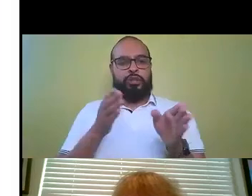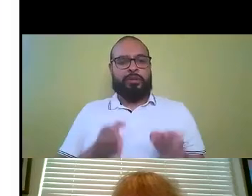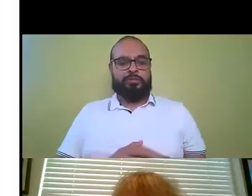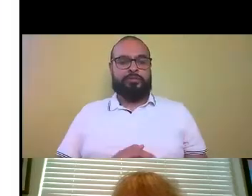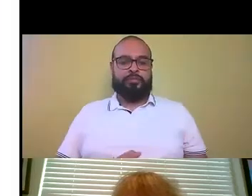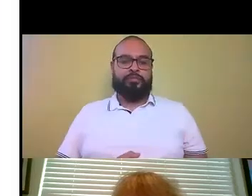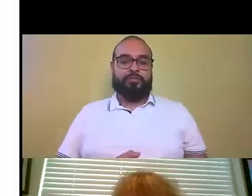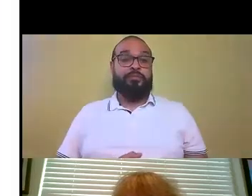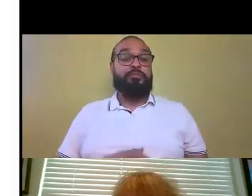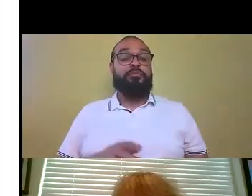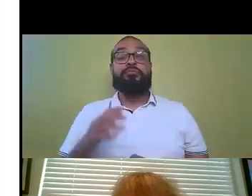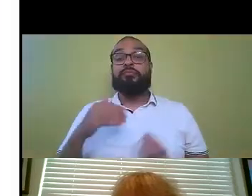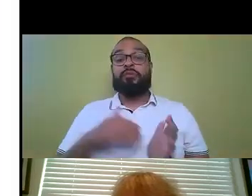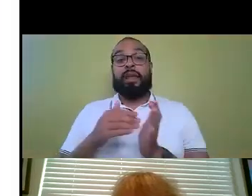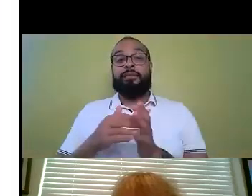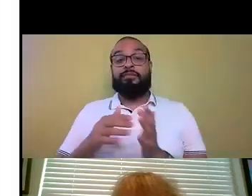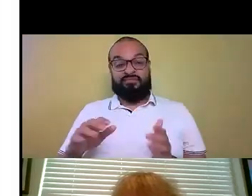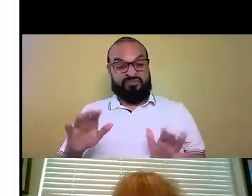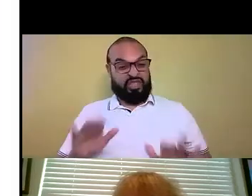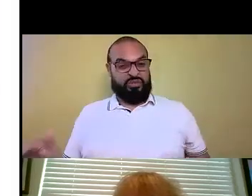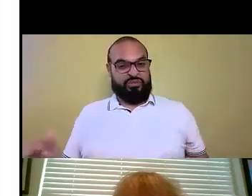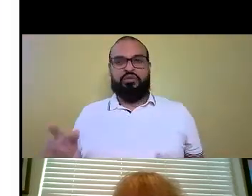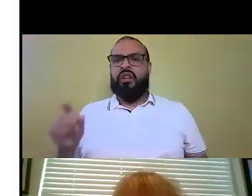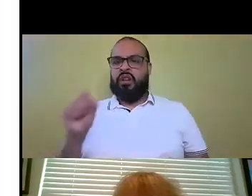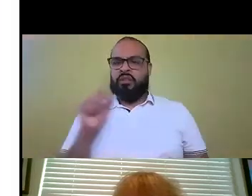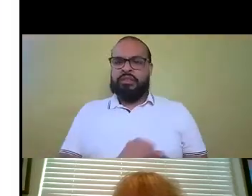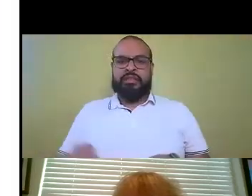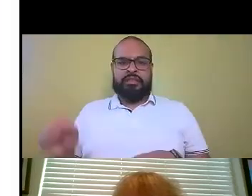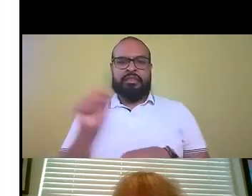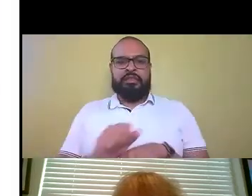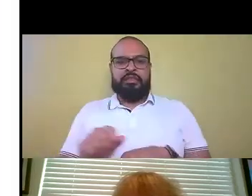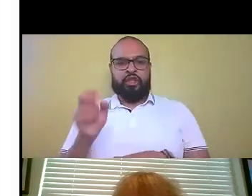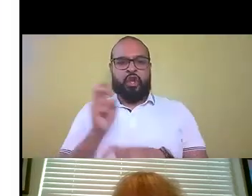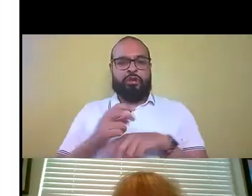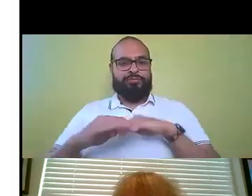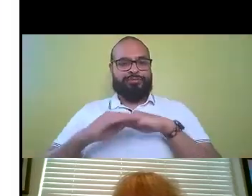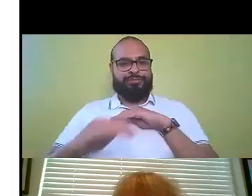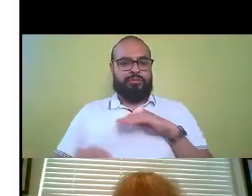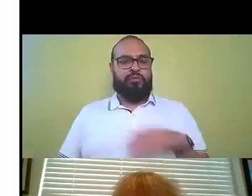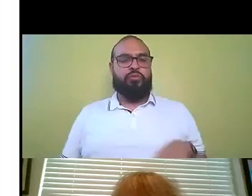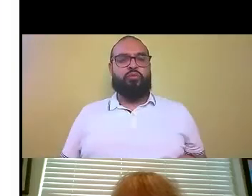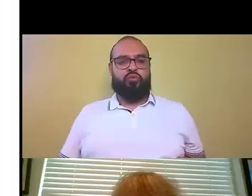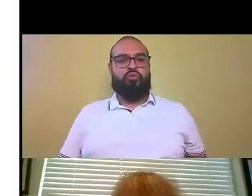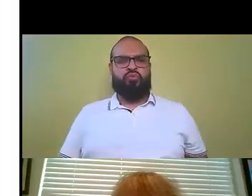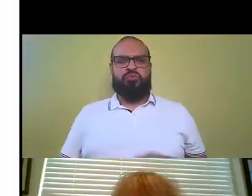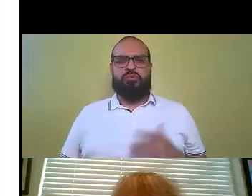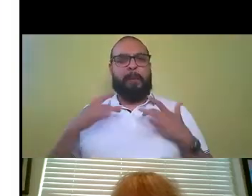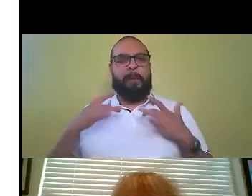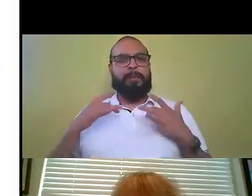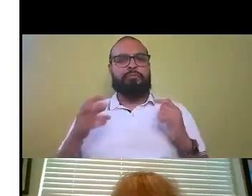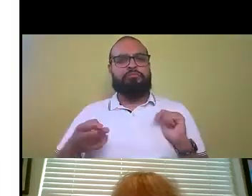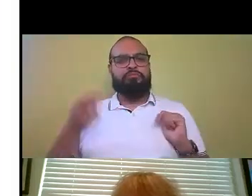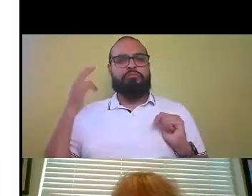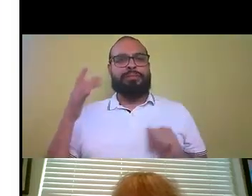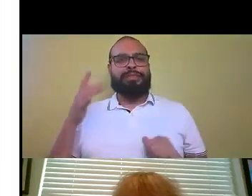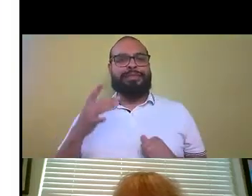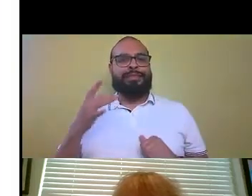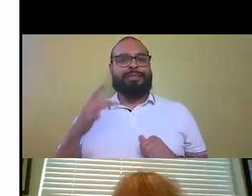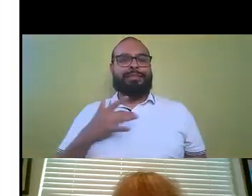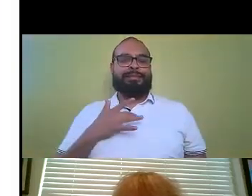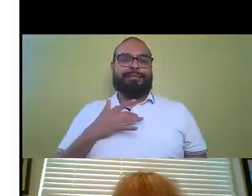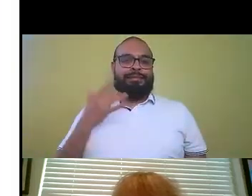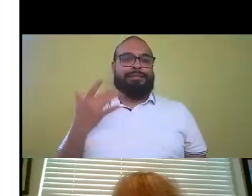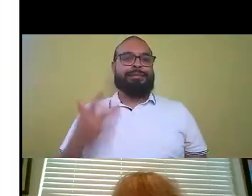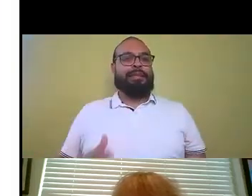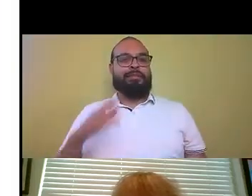my little friends who are working harder on their regulation have more of a sensitive nervous system. They